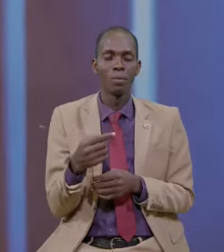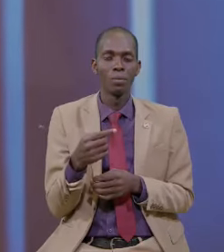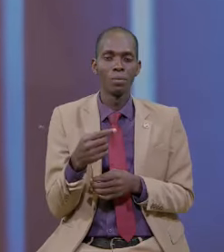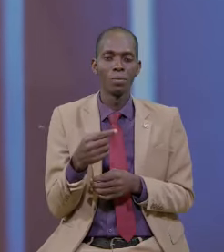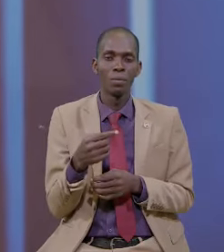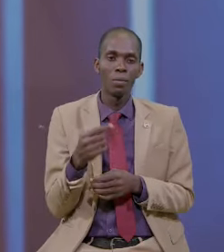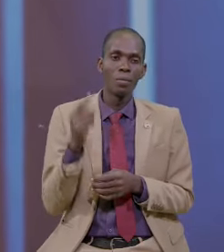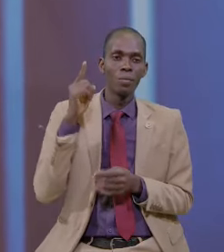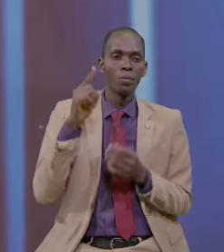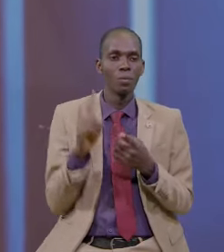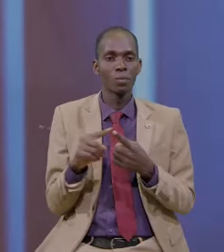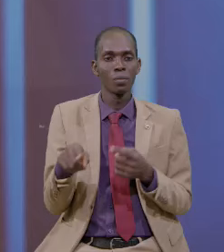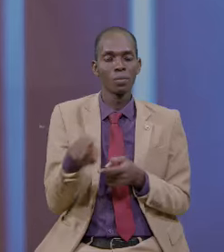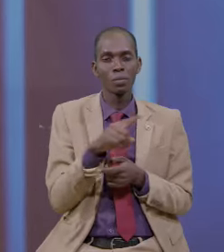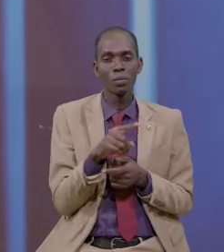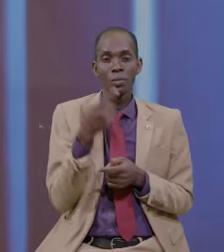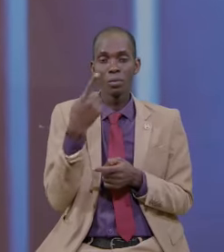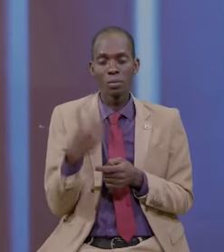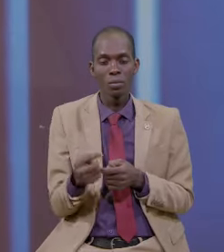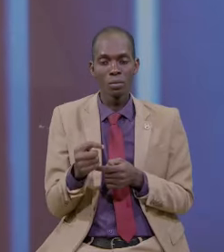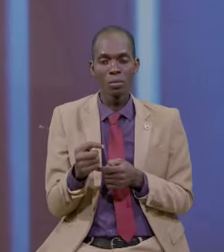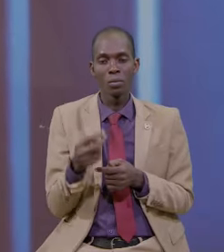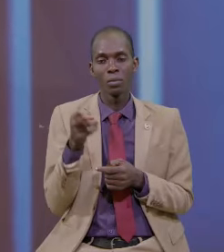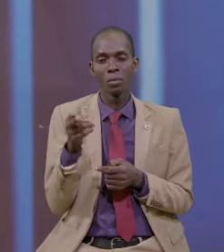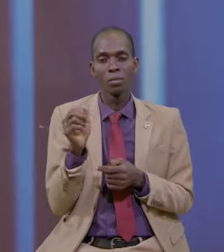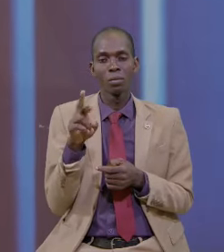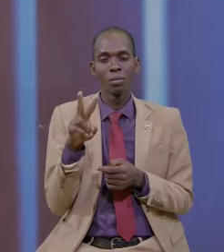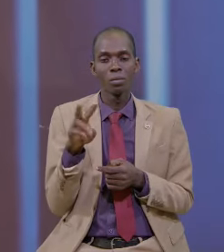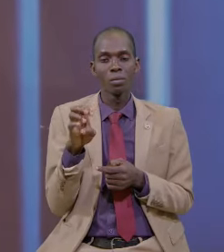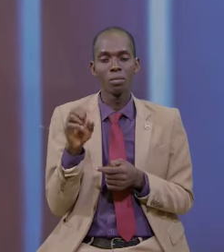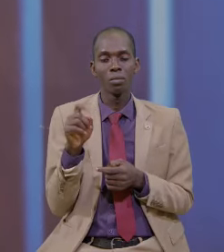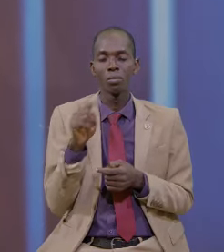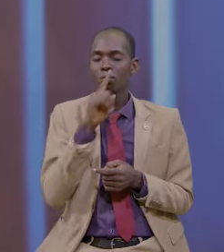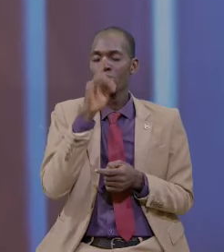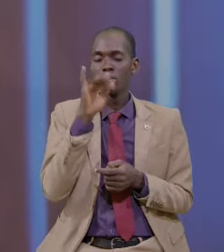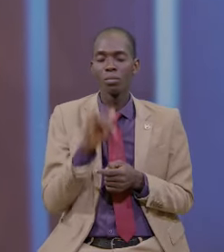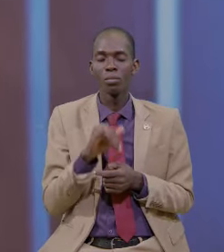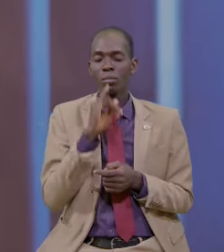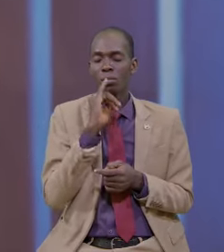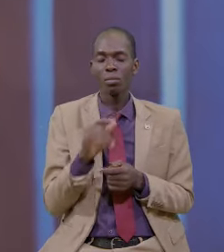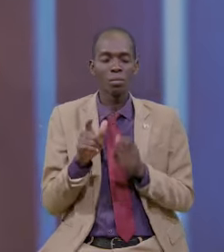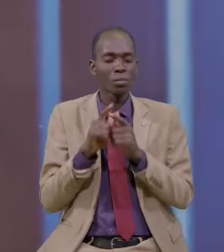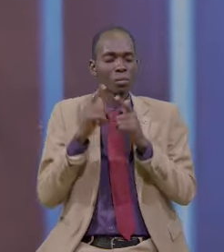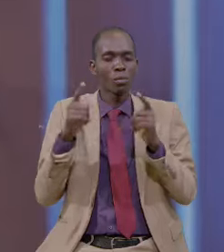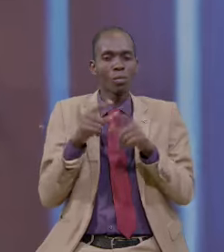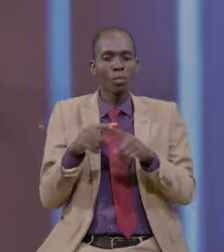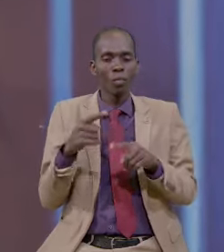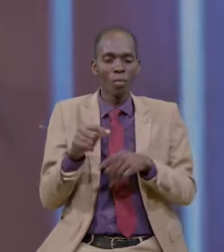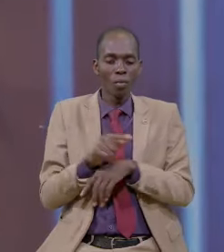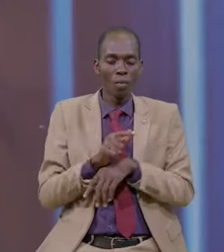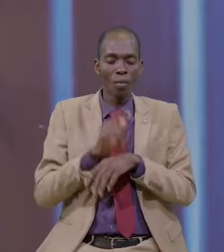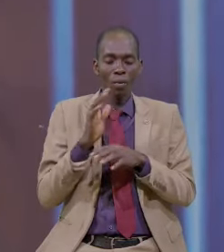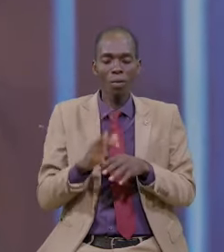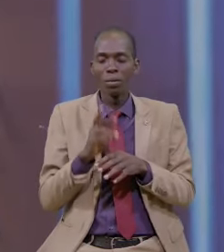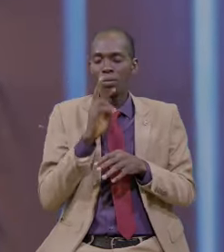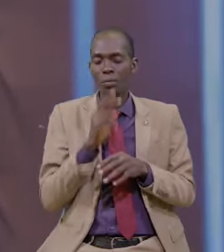the harvest truly is great, but the laborers are few. Pray ye